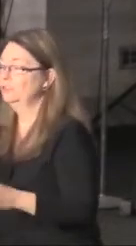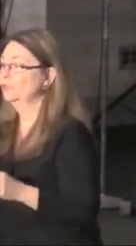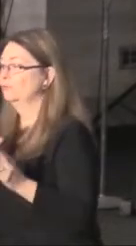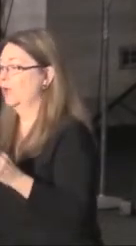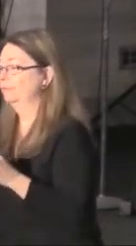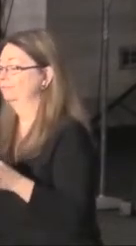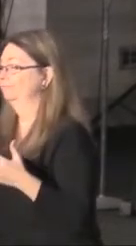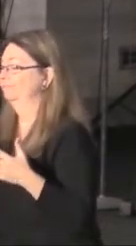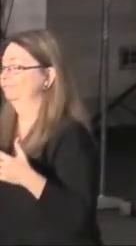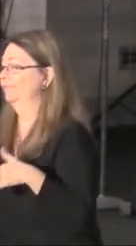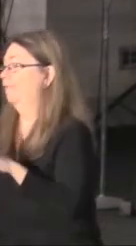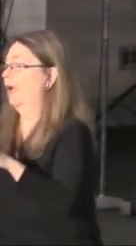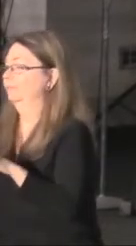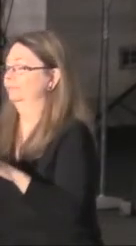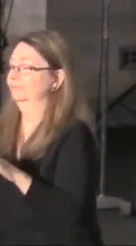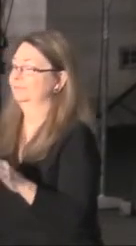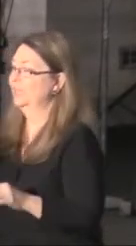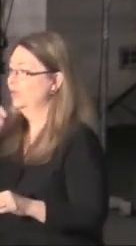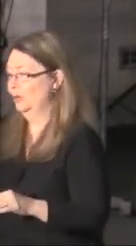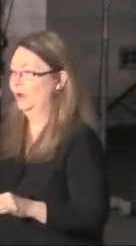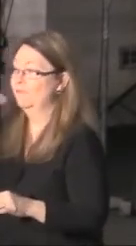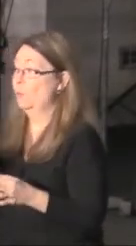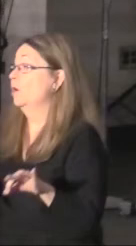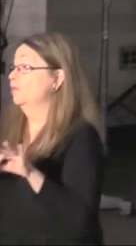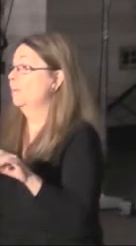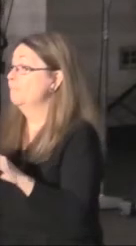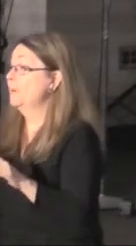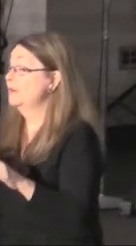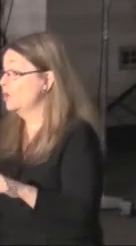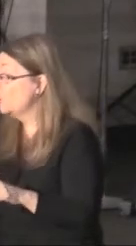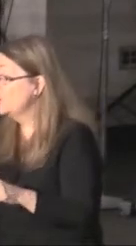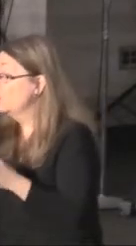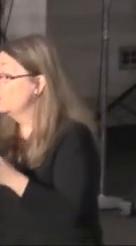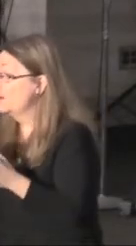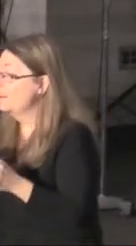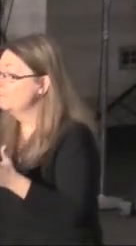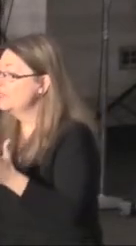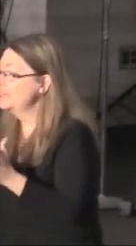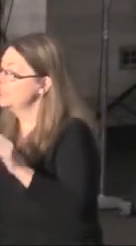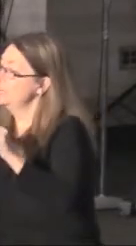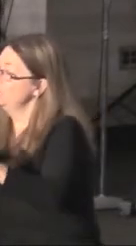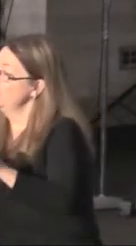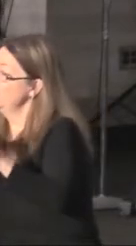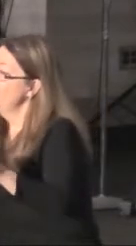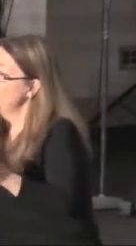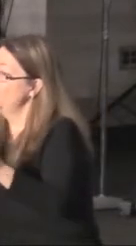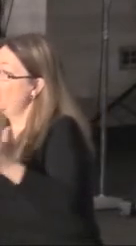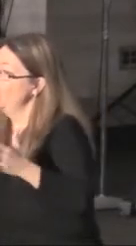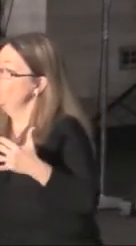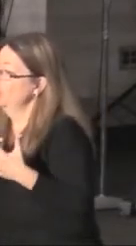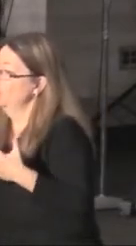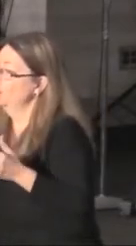know if this is worth it. Don't really know if I want to do it. But the present tense in the Greek means that they continually spoke without fear and with